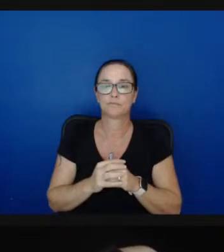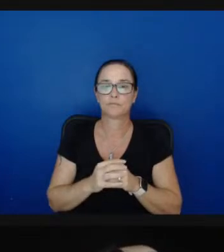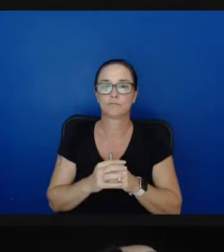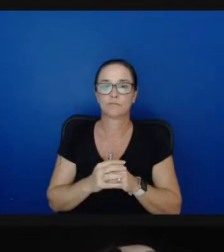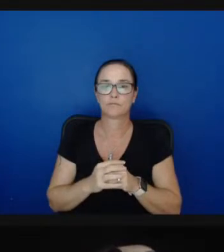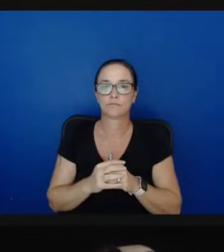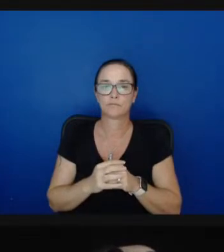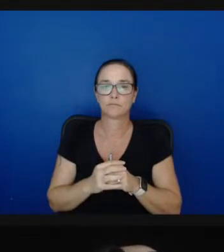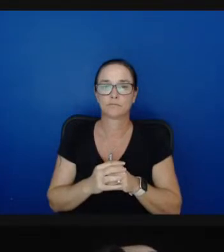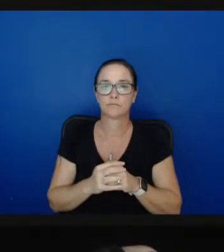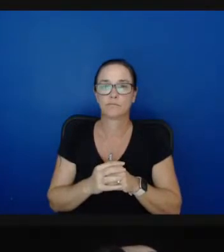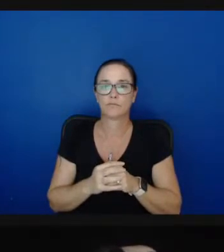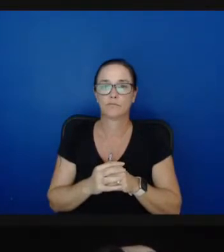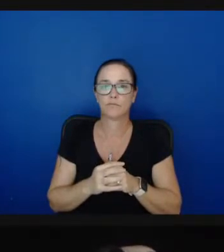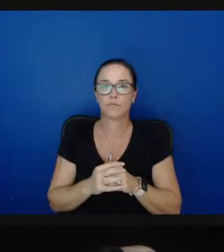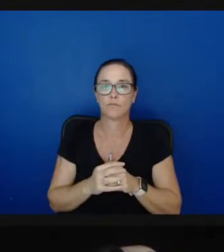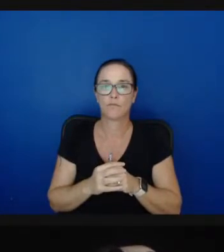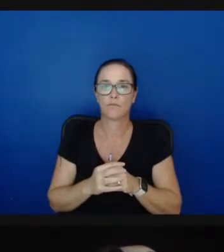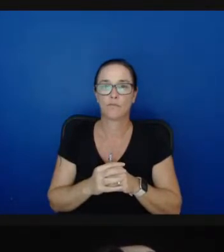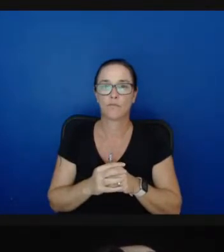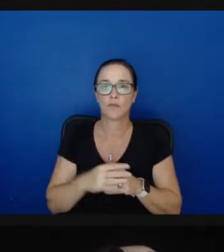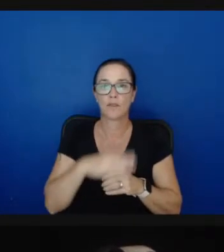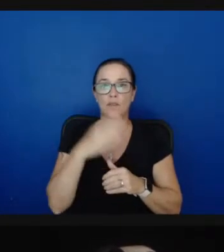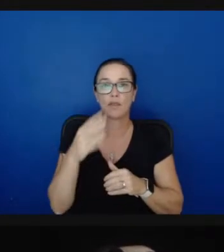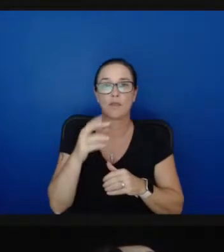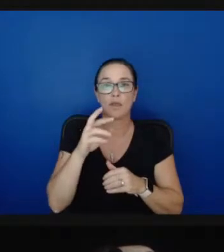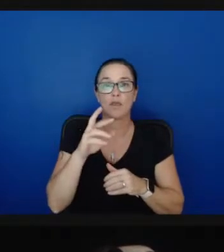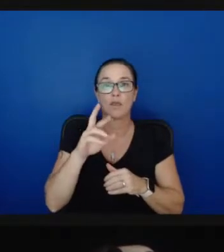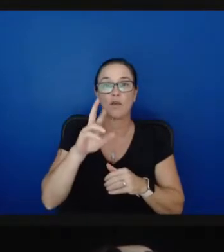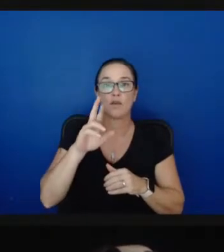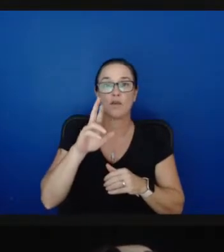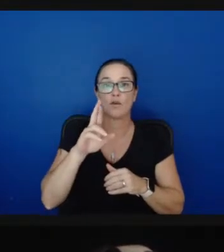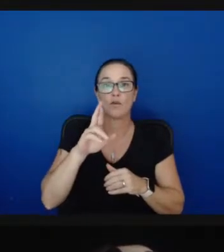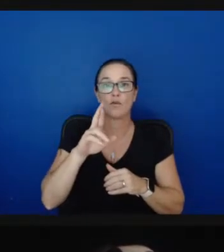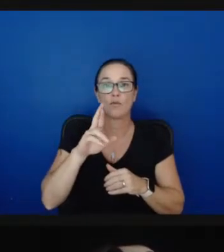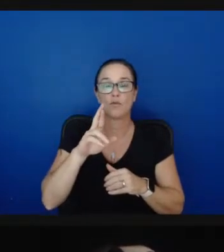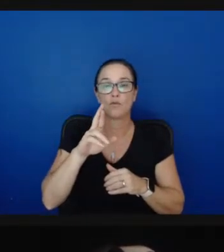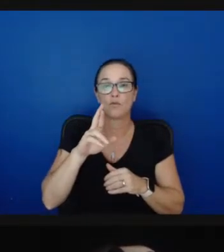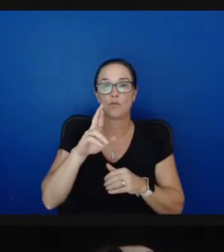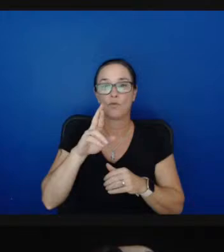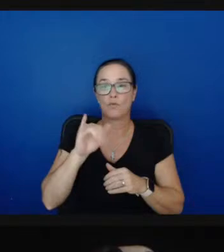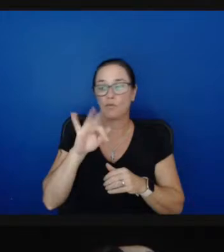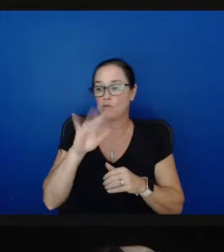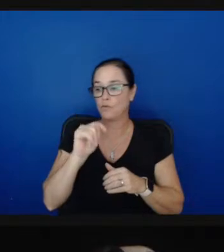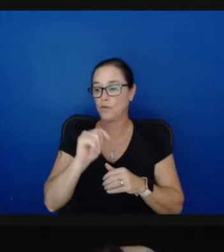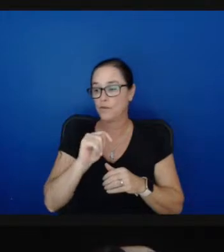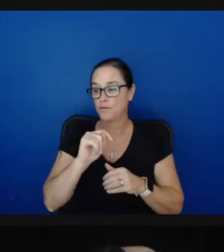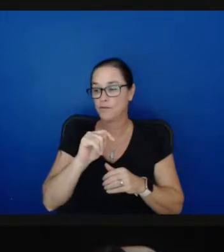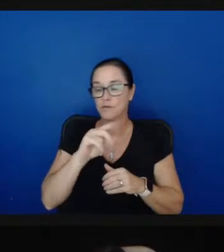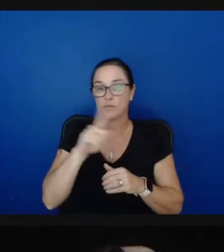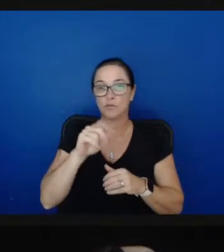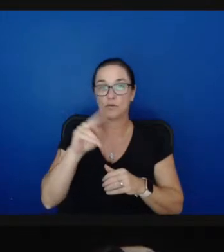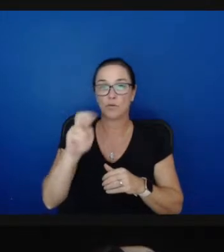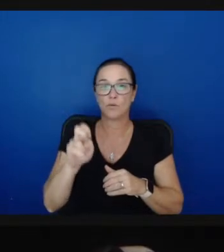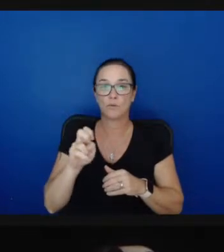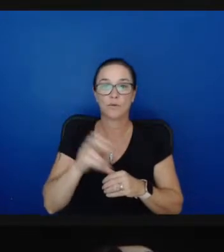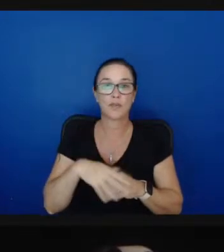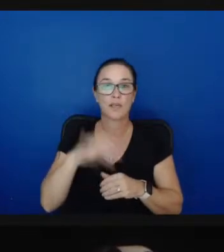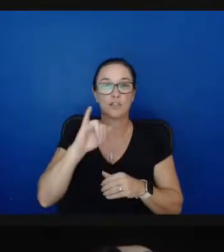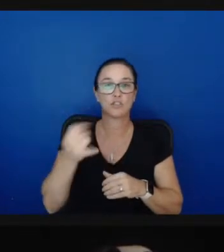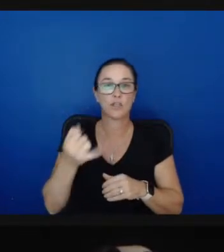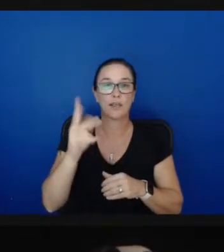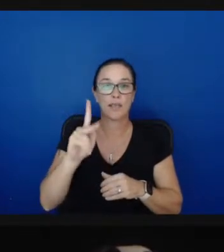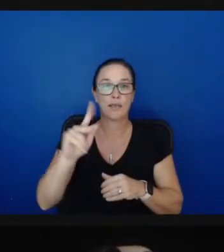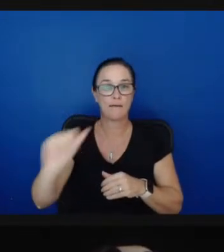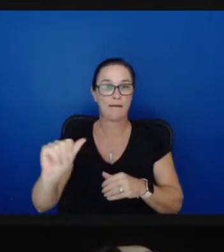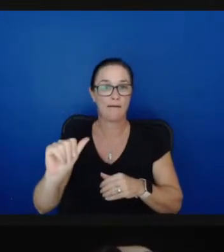And covering the rift zone here, here is a Jonica station showing deflation, everything going down, no changes